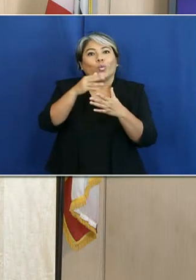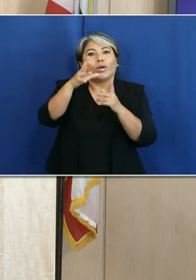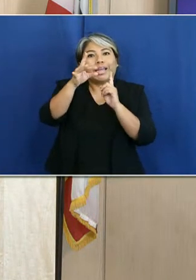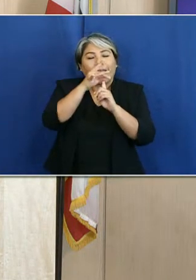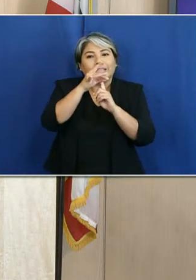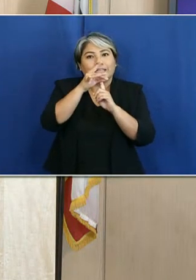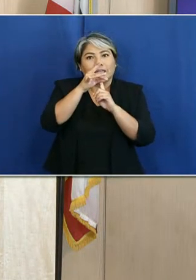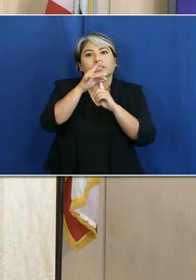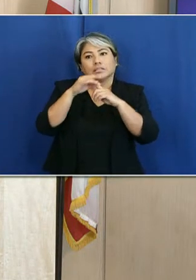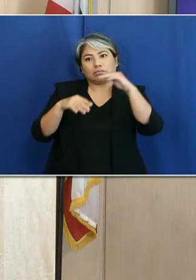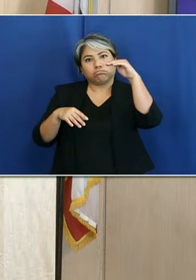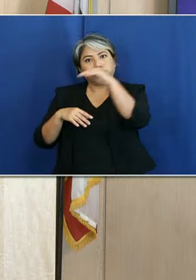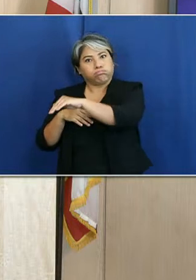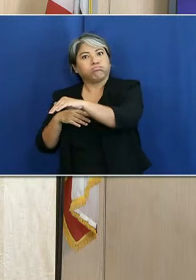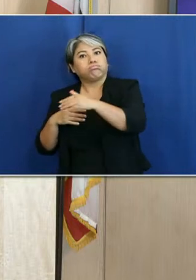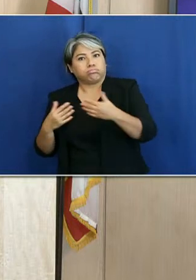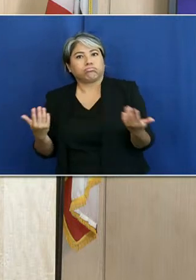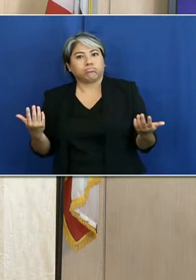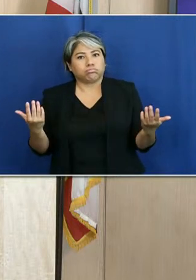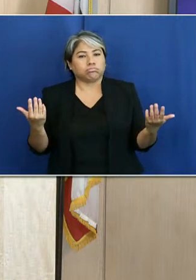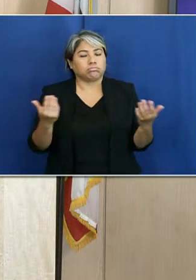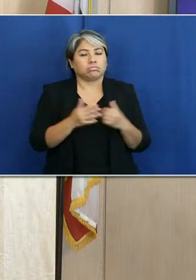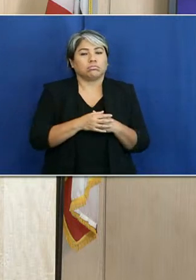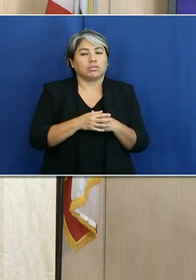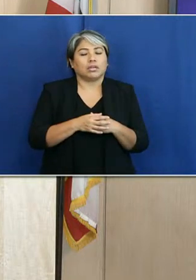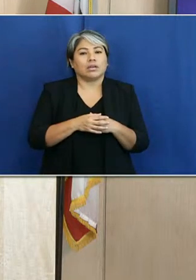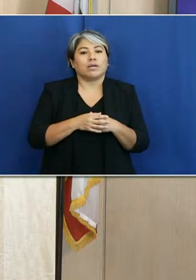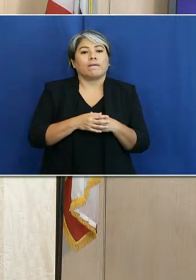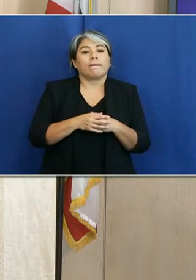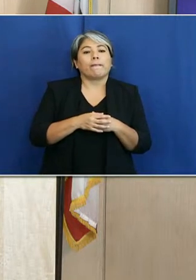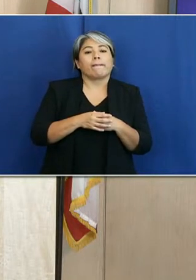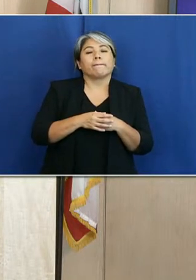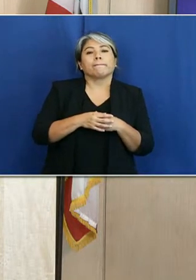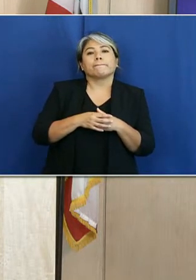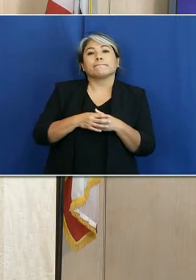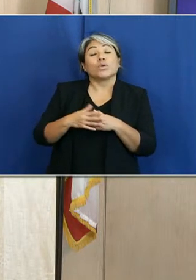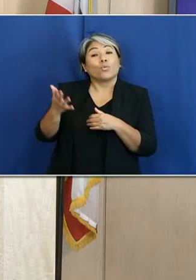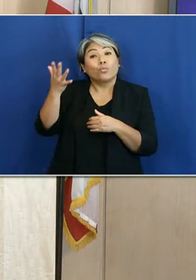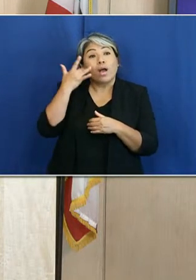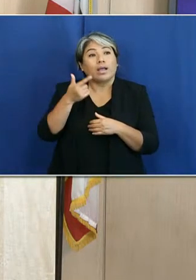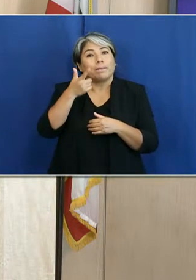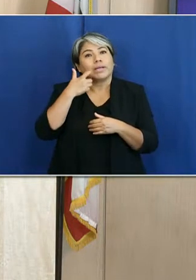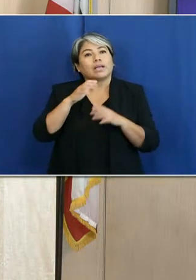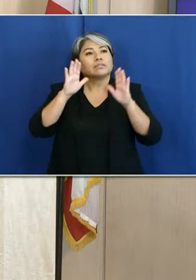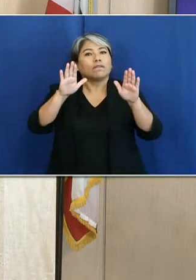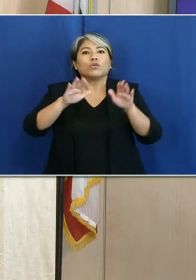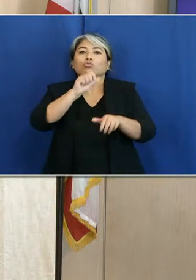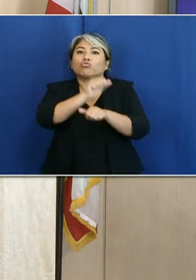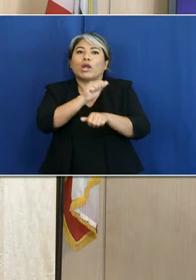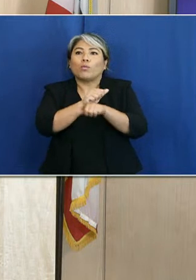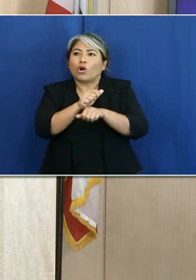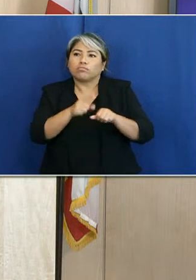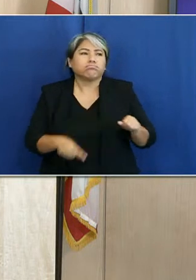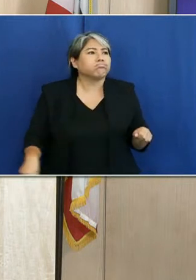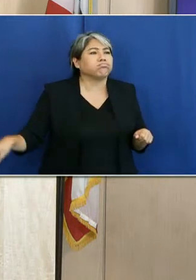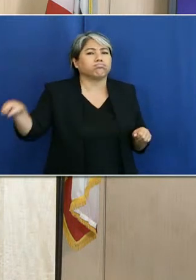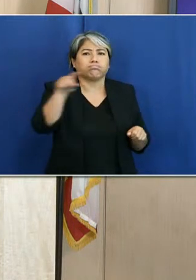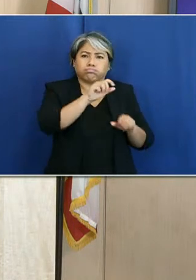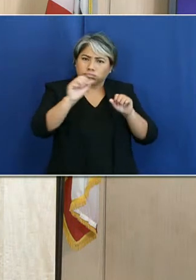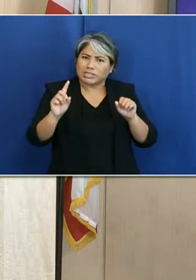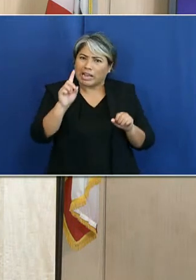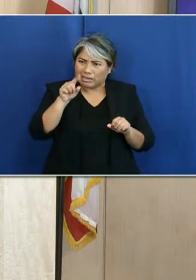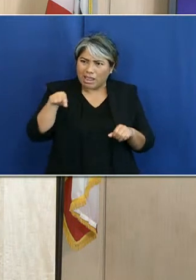cases decline. And that is due in large to all of the great work that everyone,